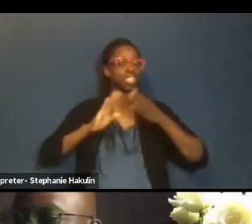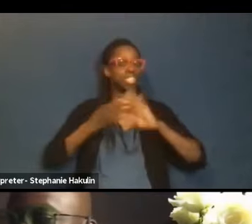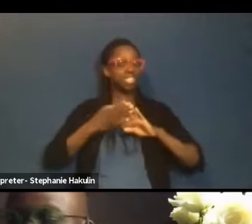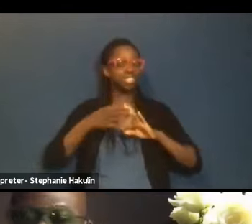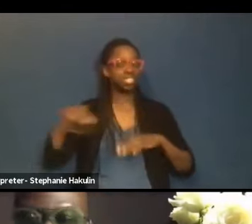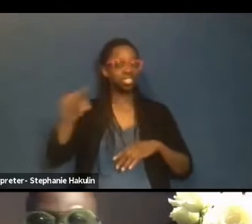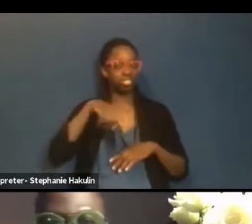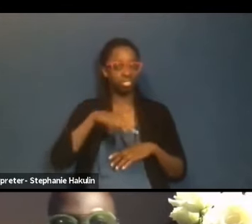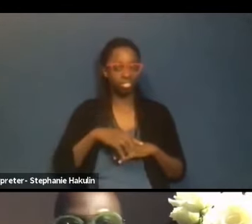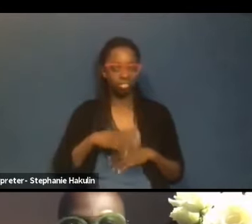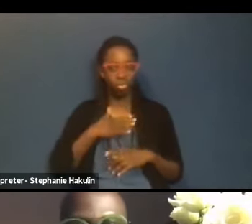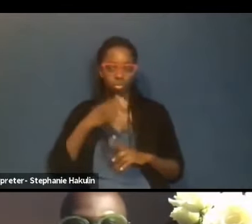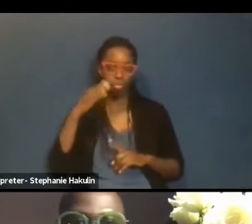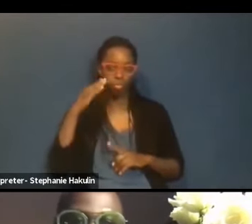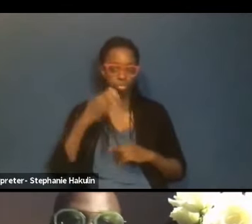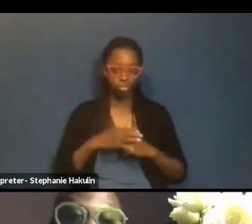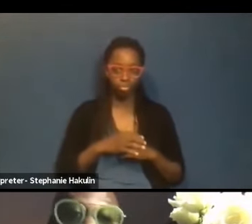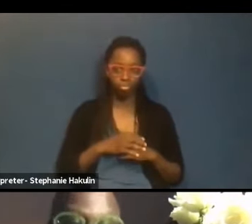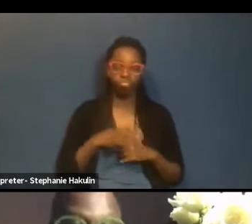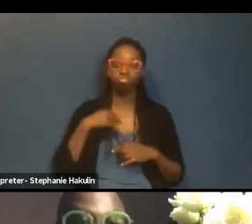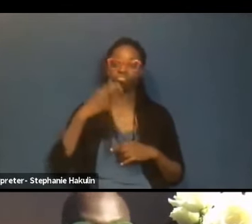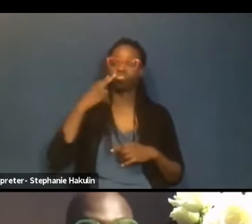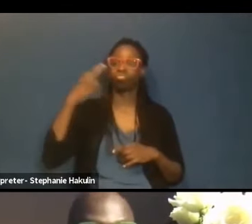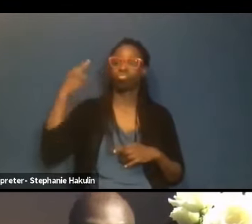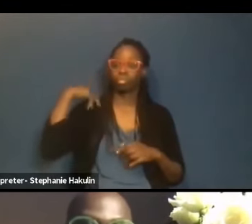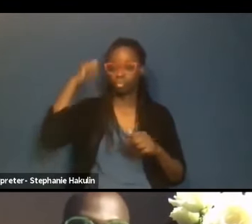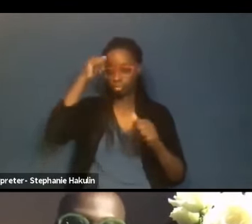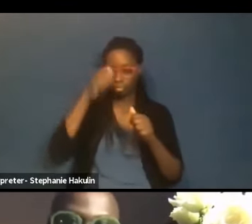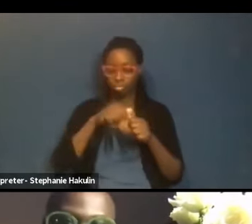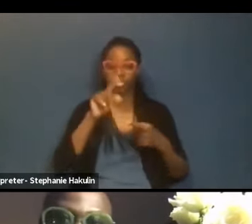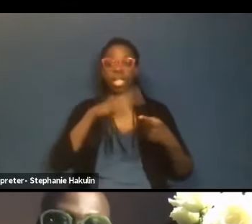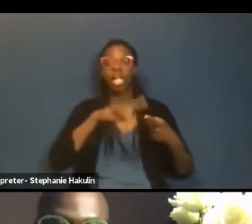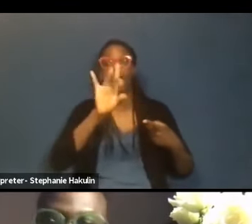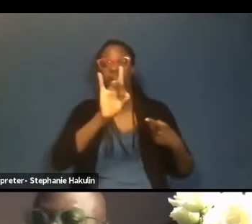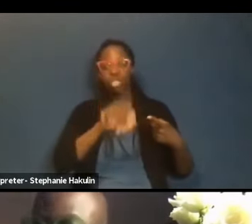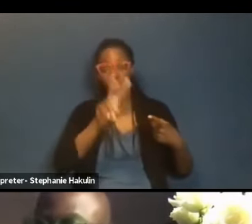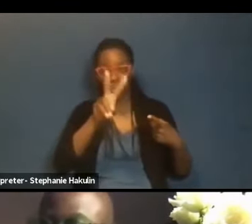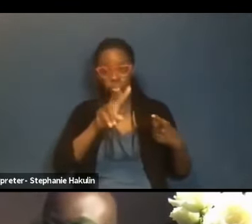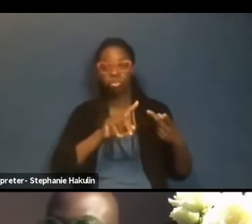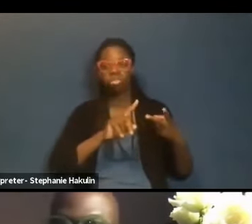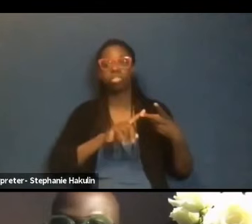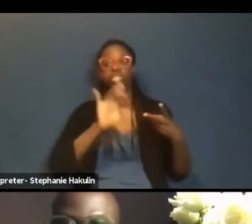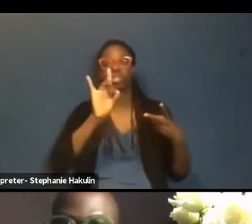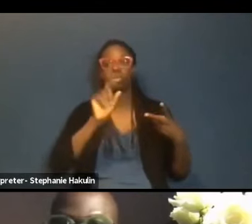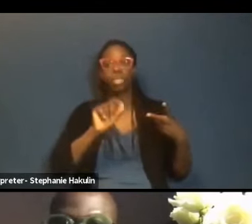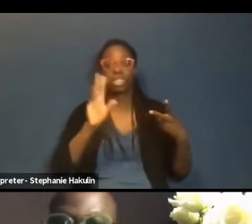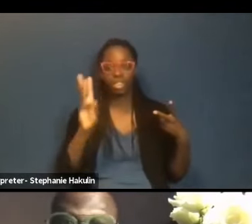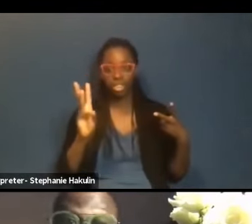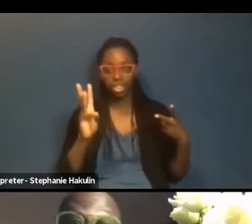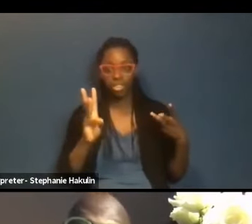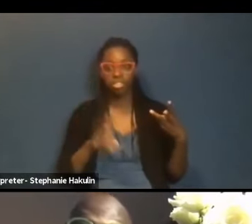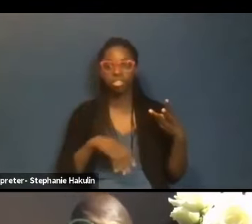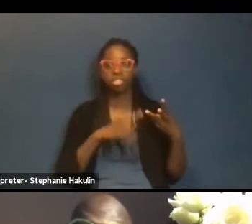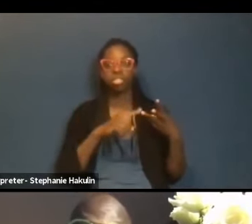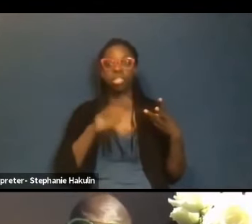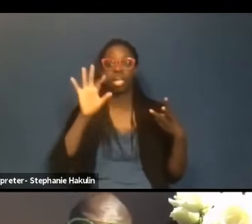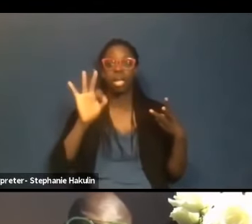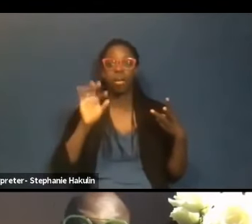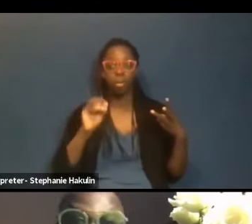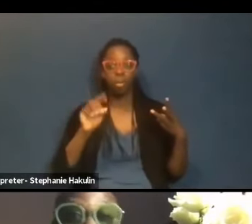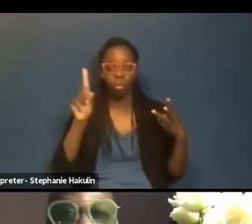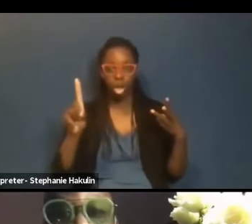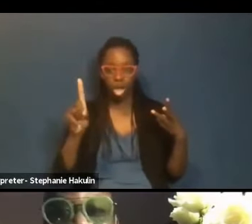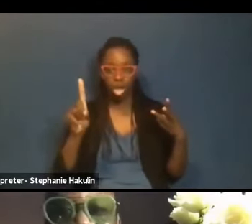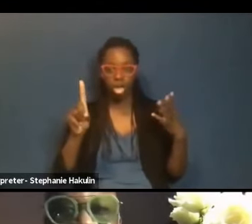high, we have an 8.2. Okay. We have an 8.6. Mm-hmm. But then we go to a 9.1, a